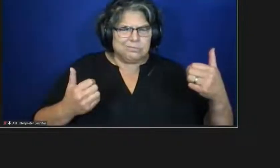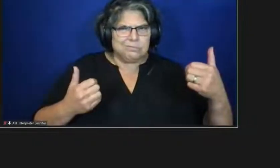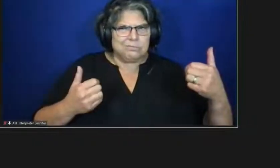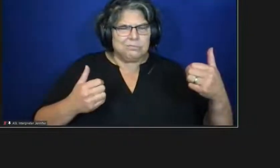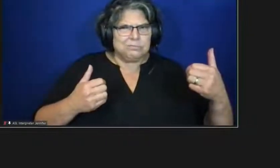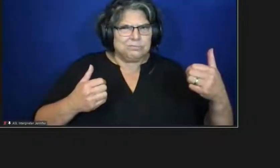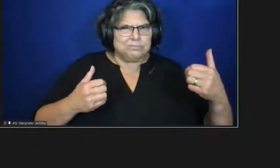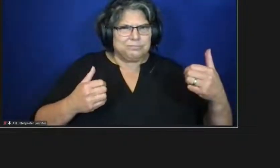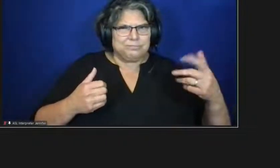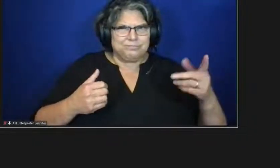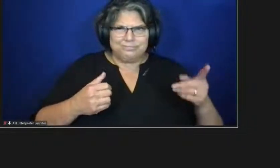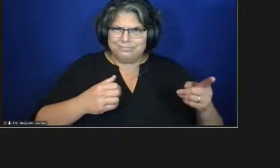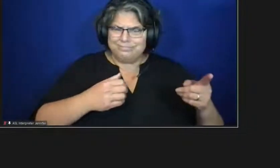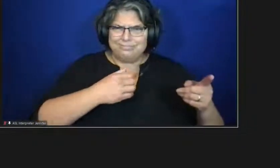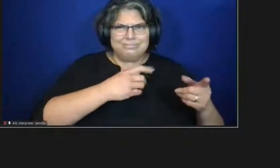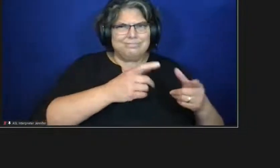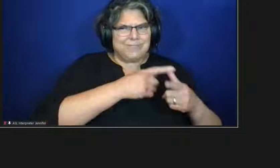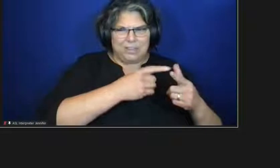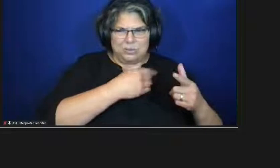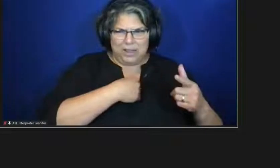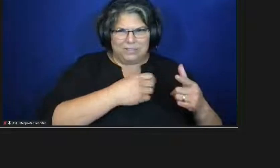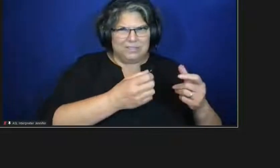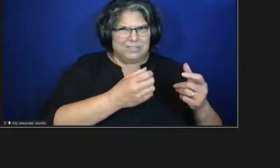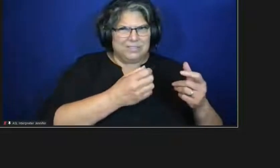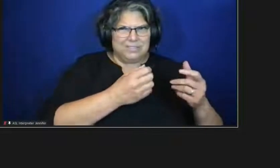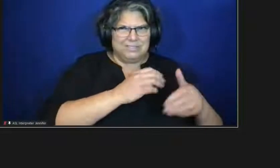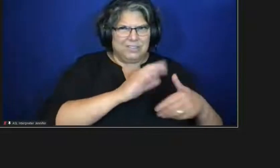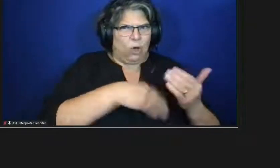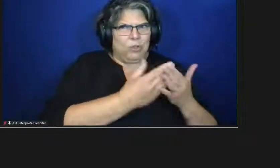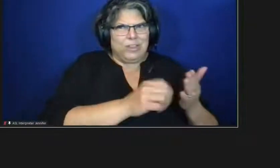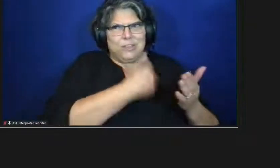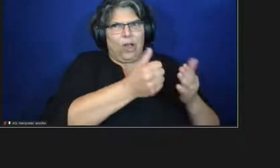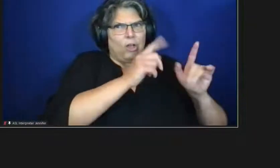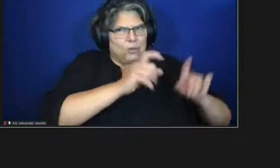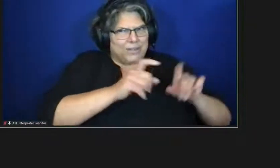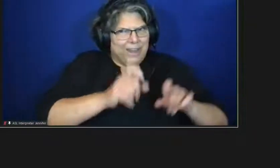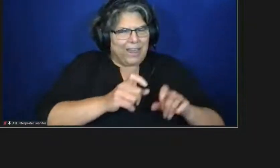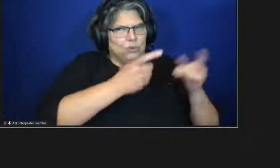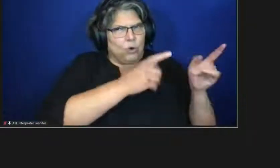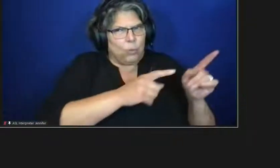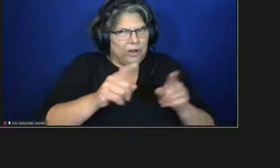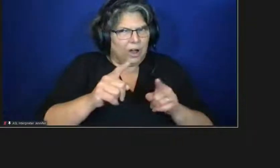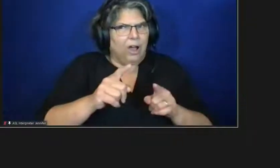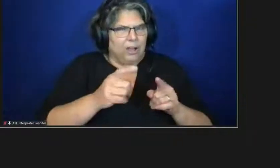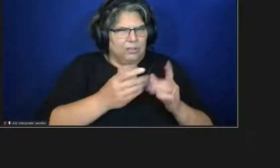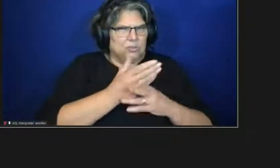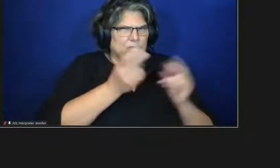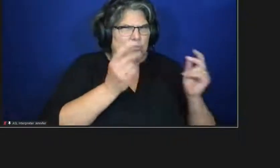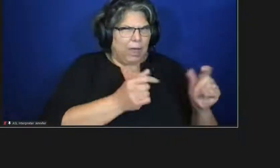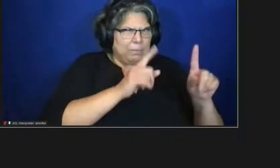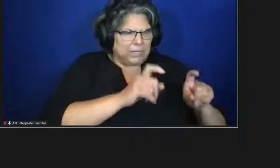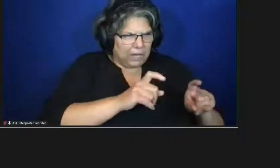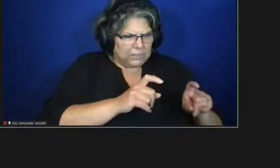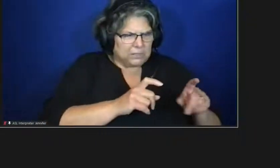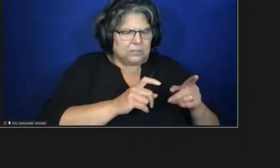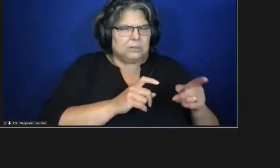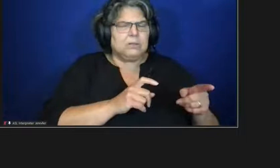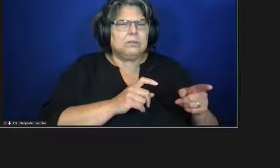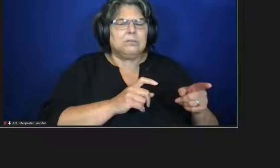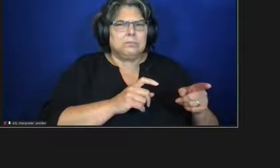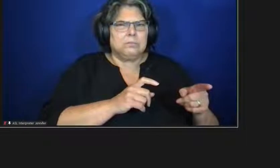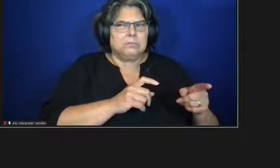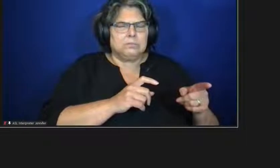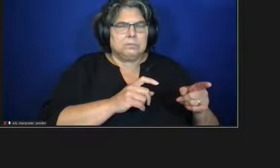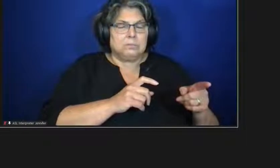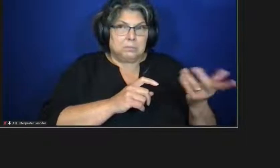and there are this kind of chunk of other tests that may be occurring through Binax Now that presumably